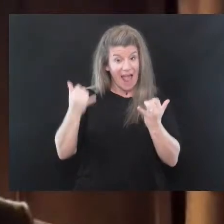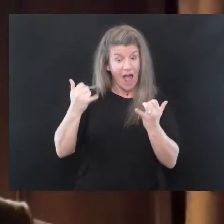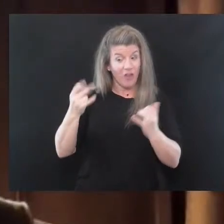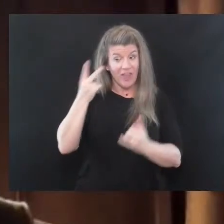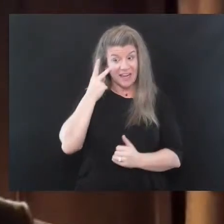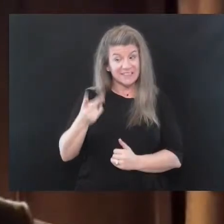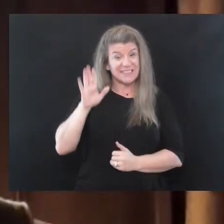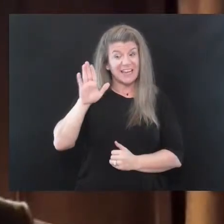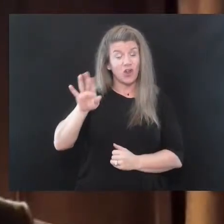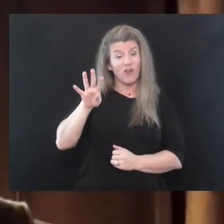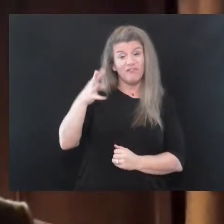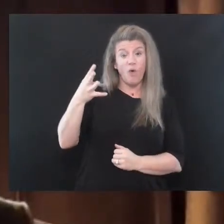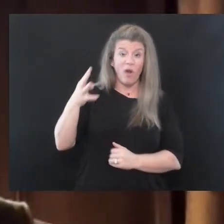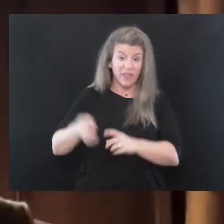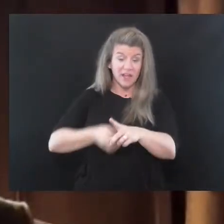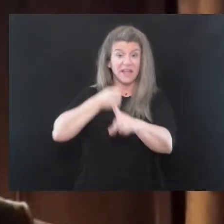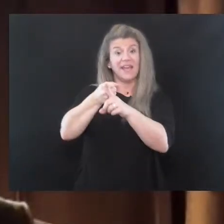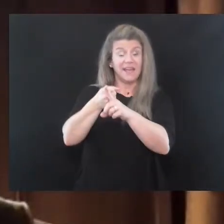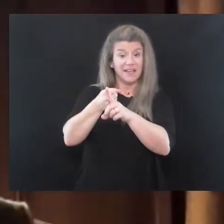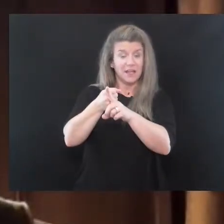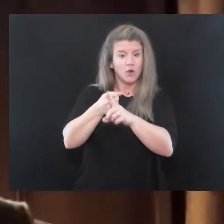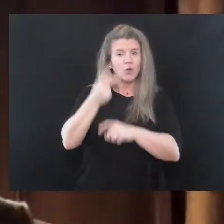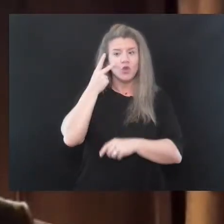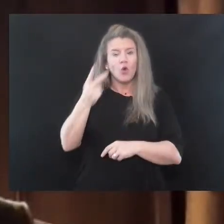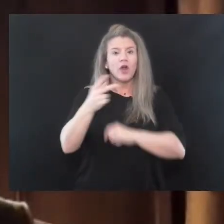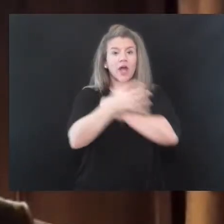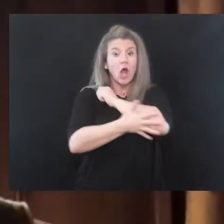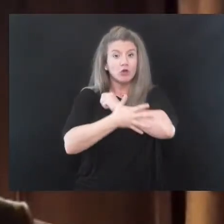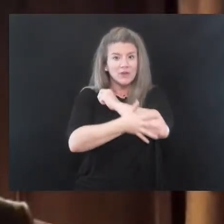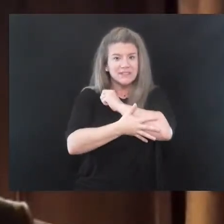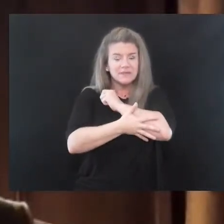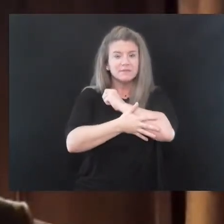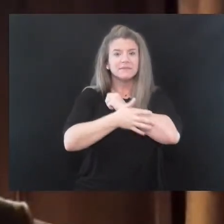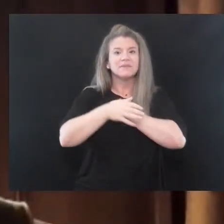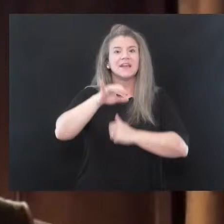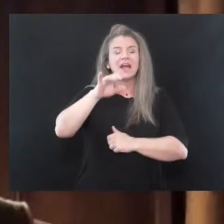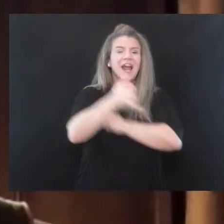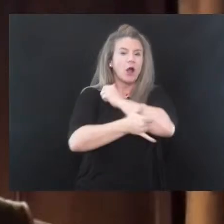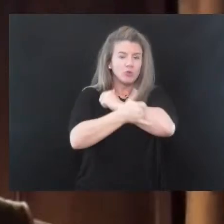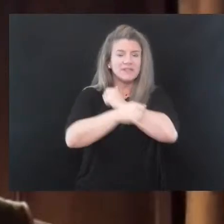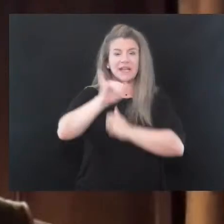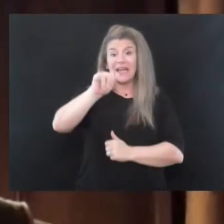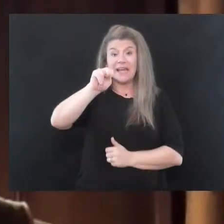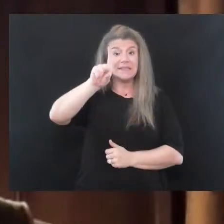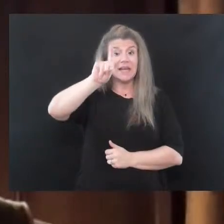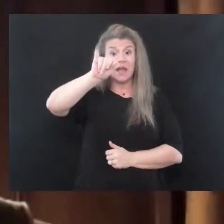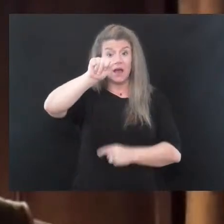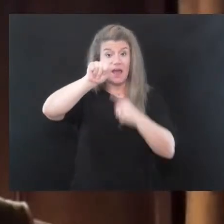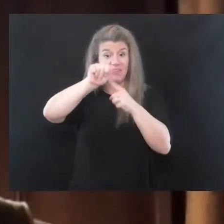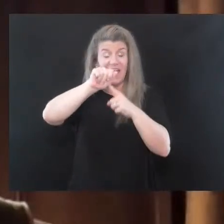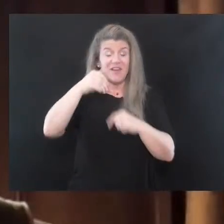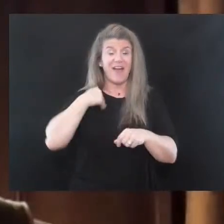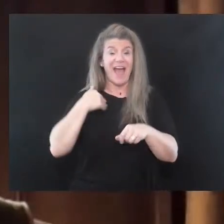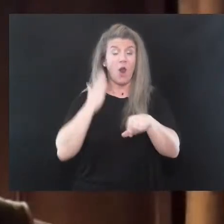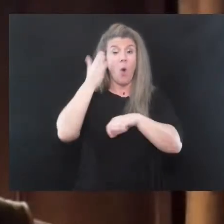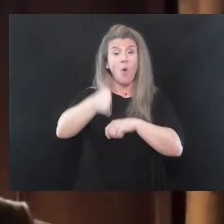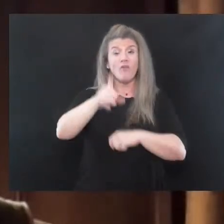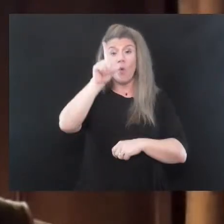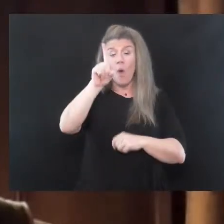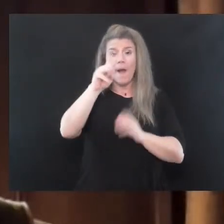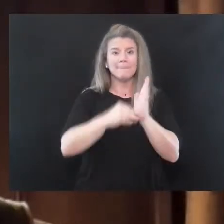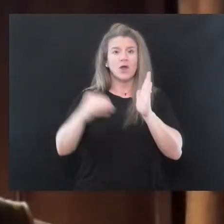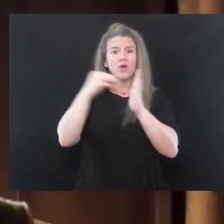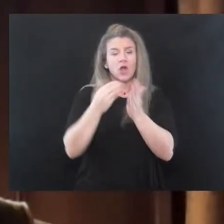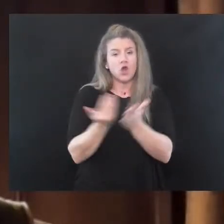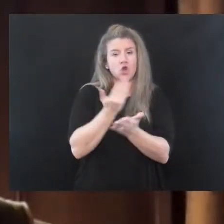its fourth wave. And when we look at countries like India, India has had over 1 million new cases